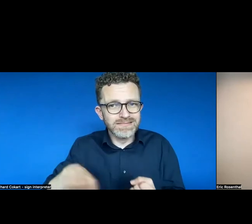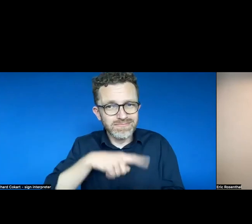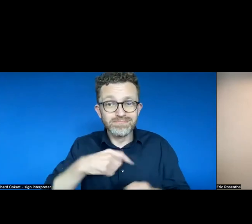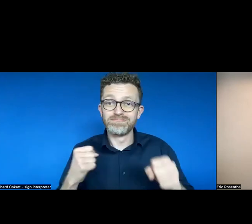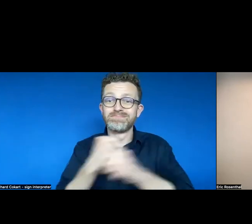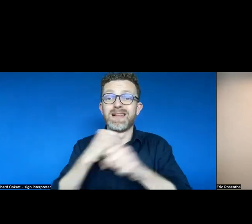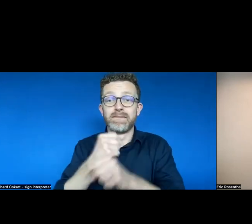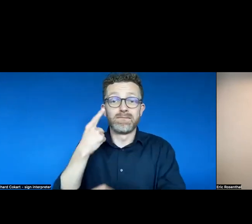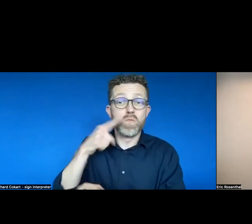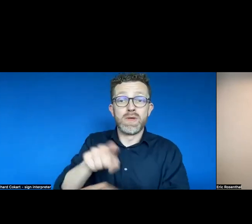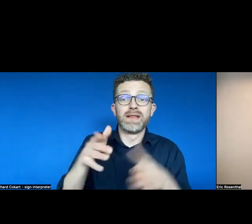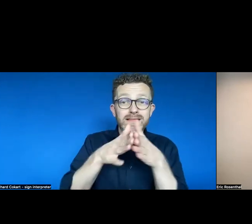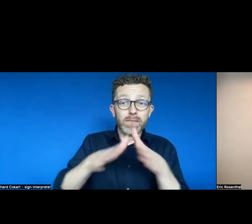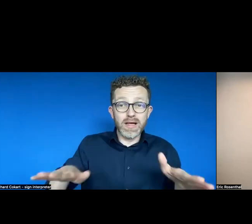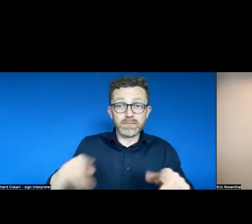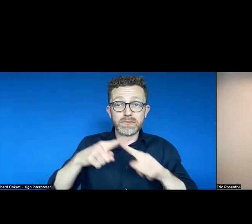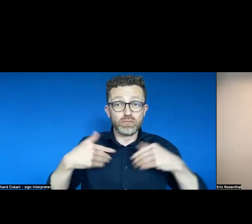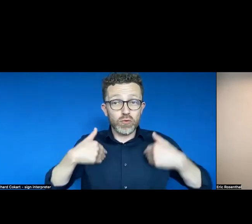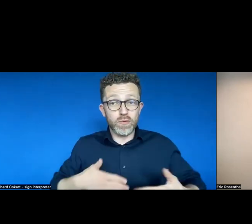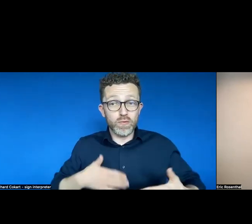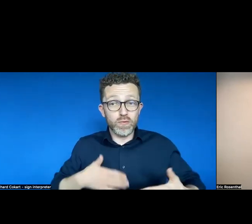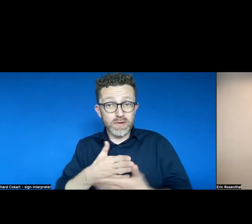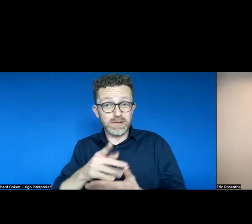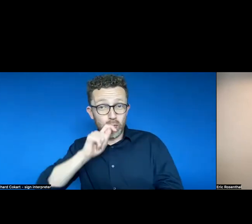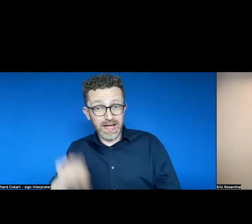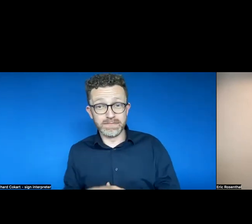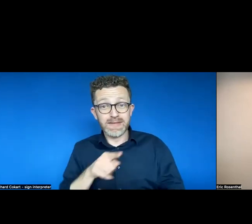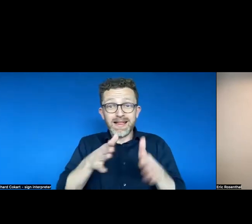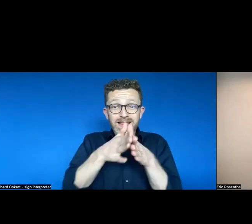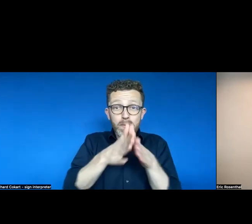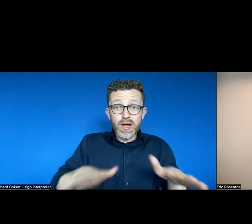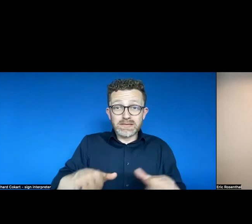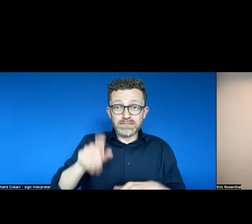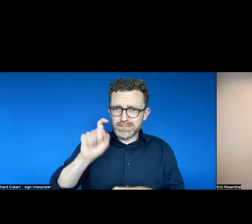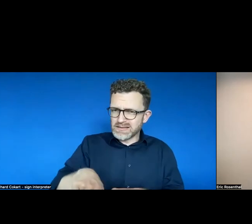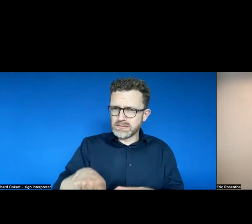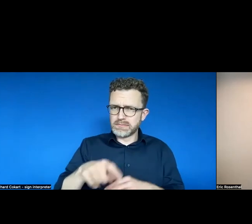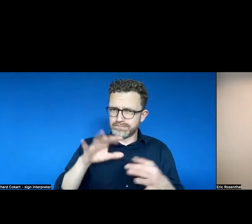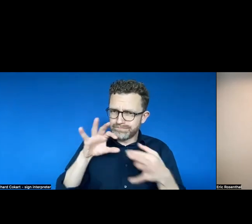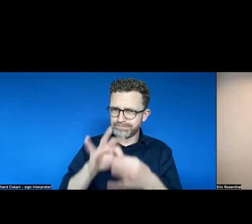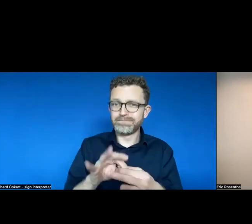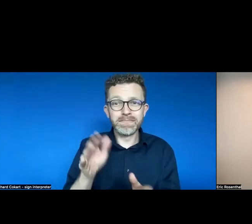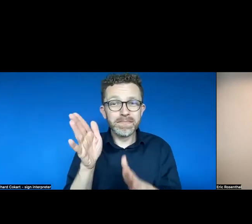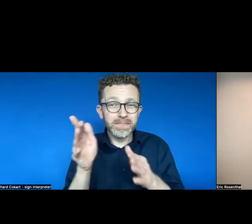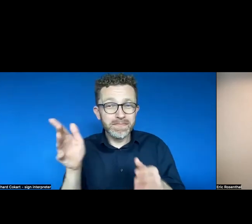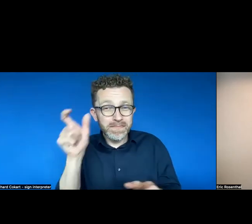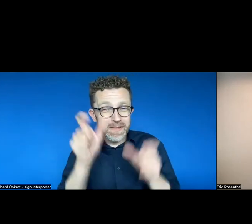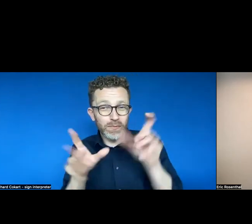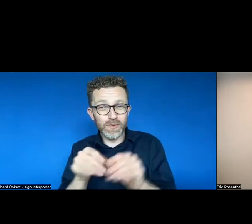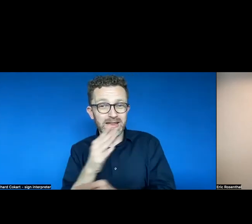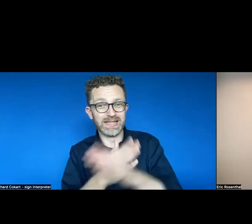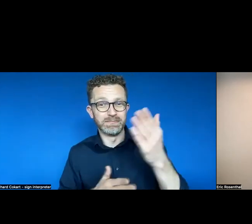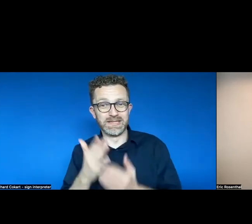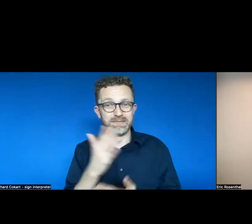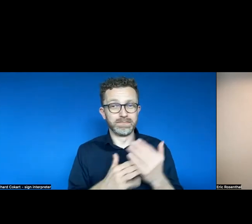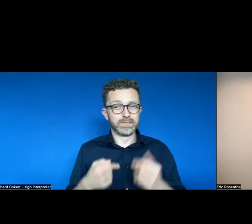is a guarantee that Ukraine has ratified, most of the world has ratified. We must insist on it being